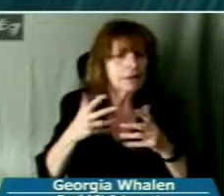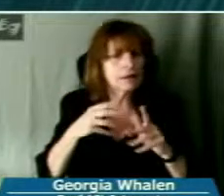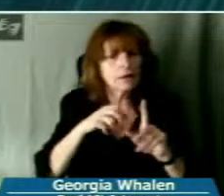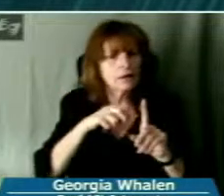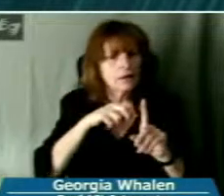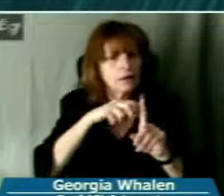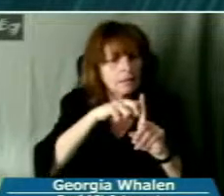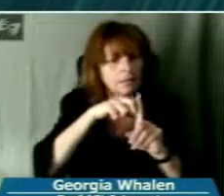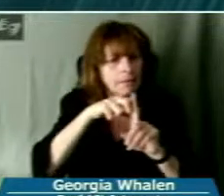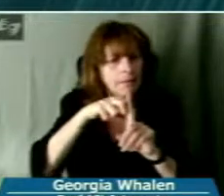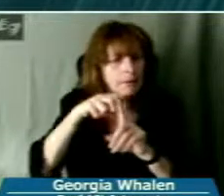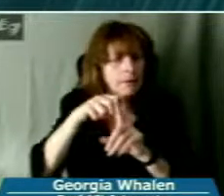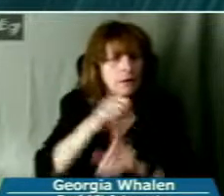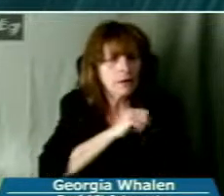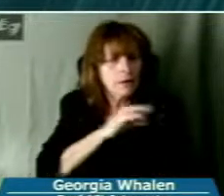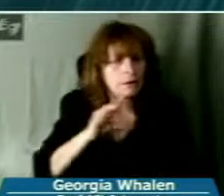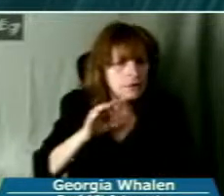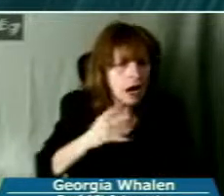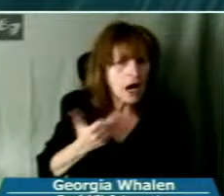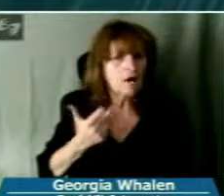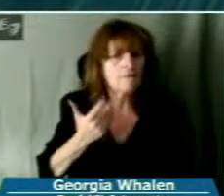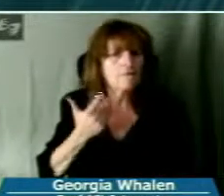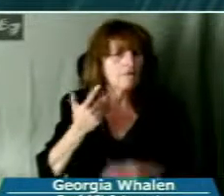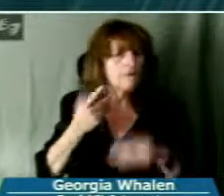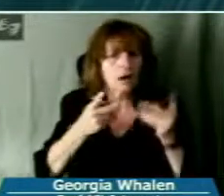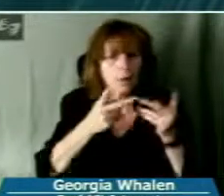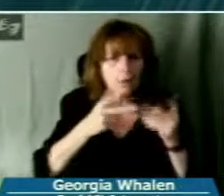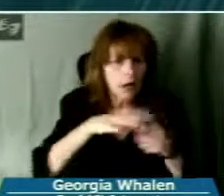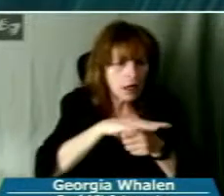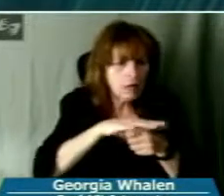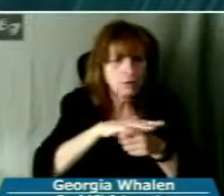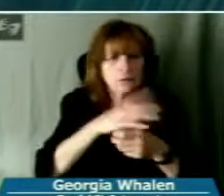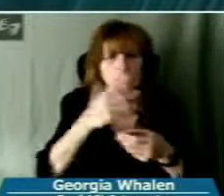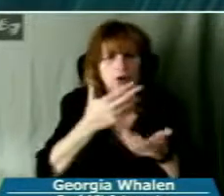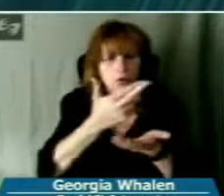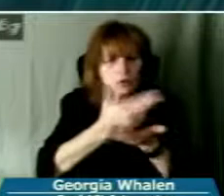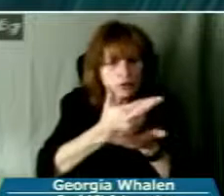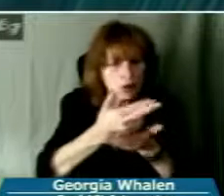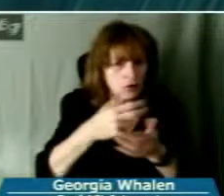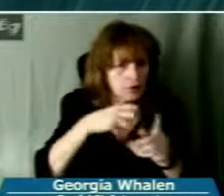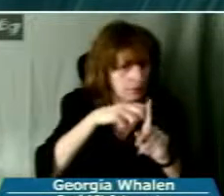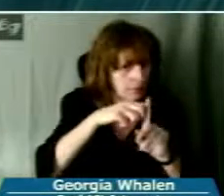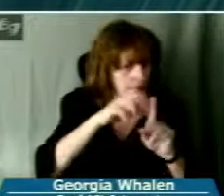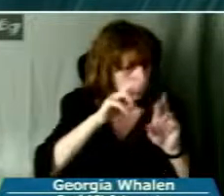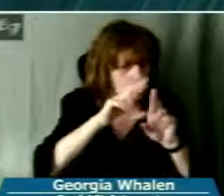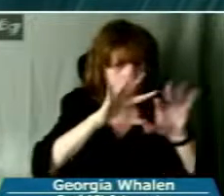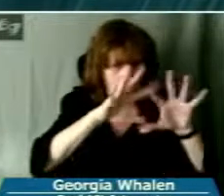another thing that we can get started on. Thanks, Rob.